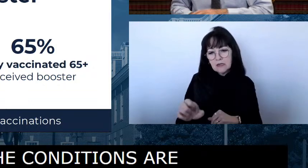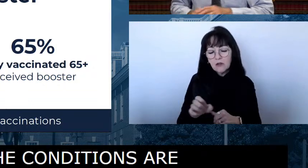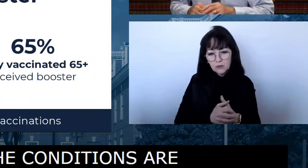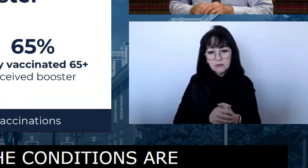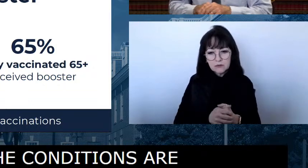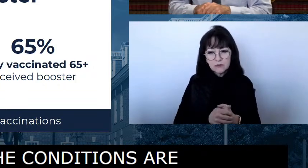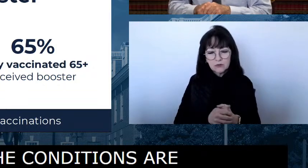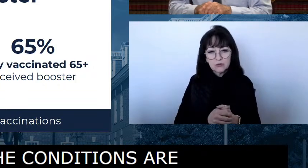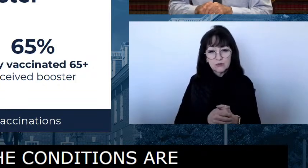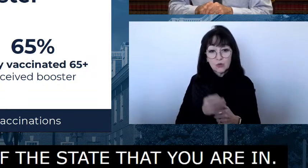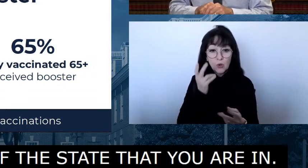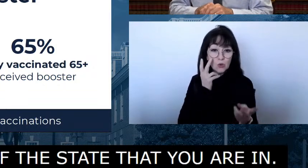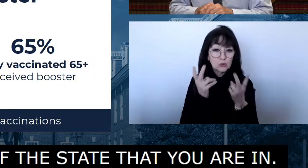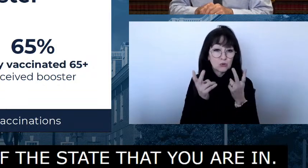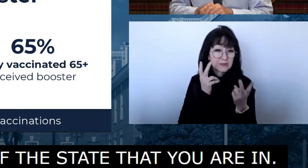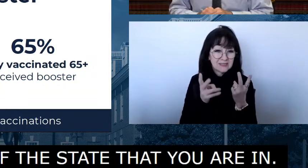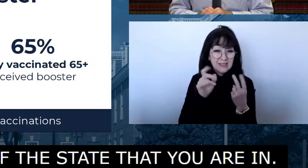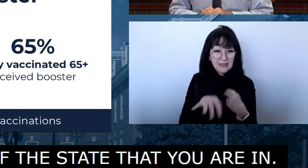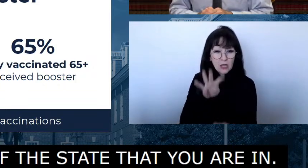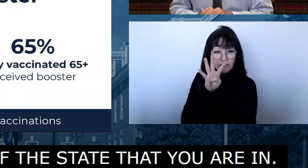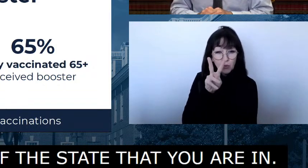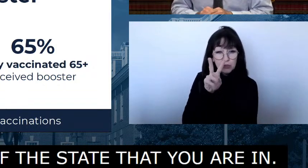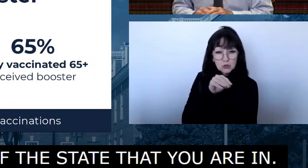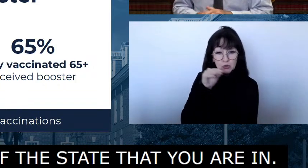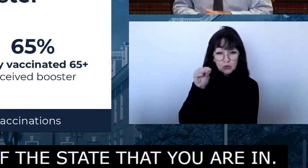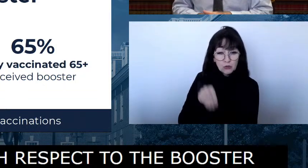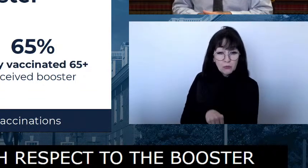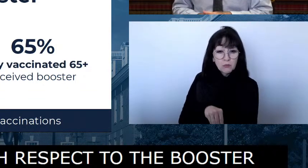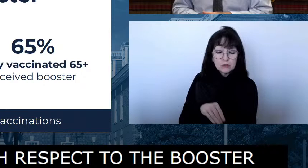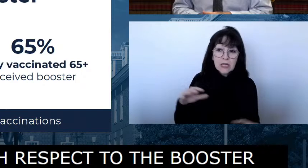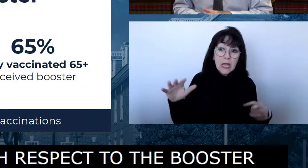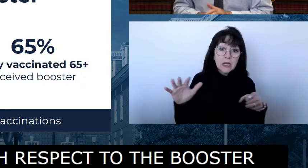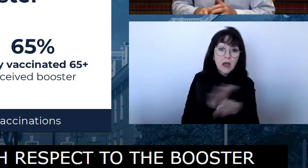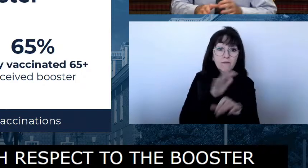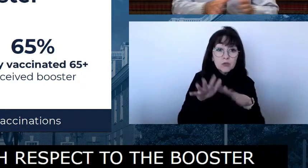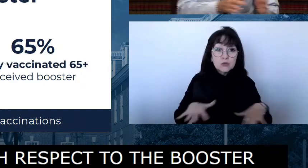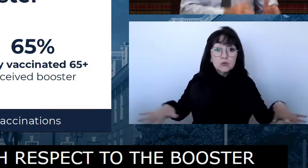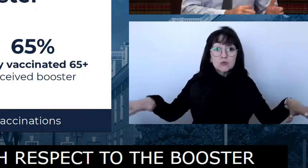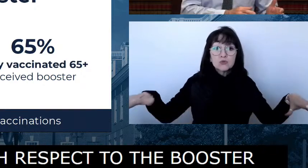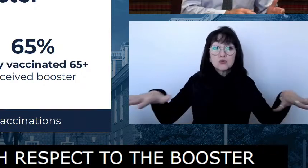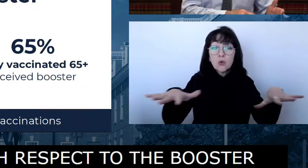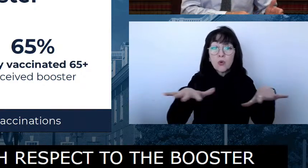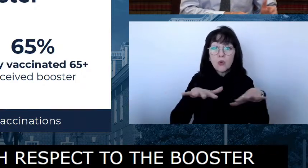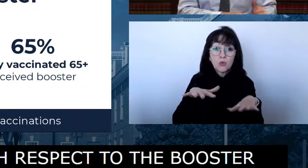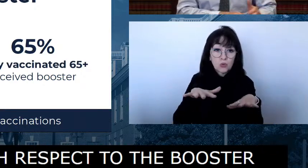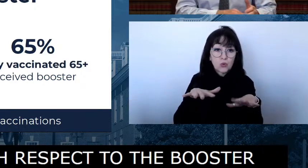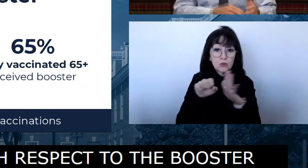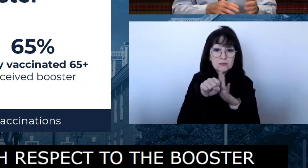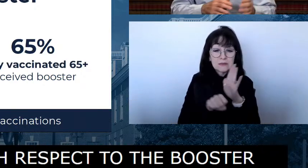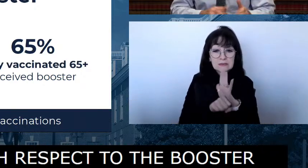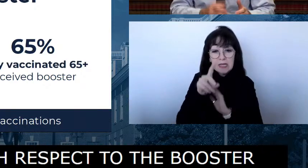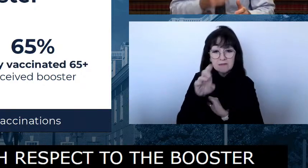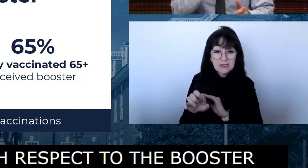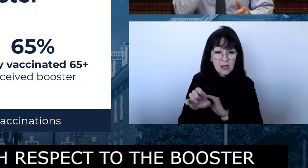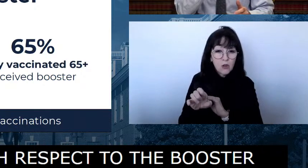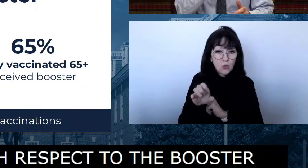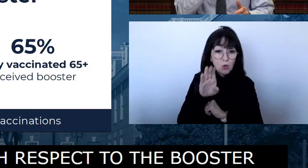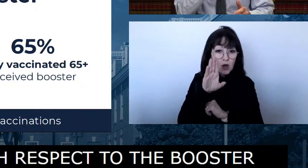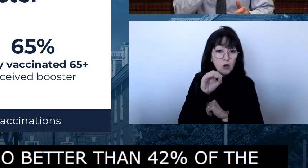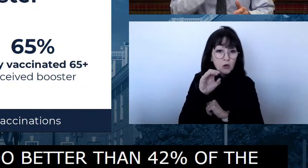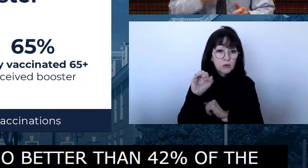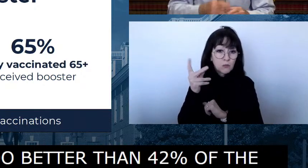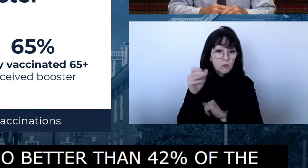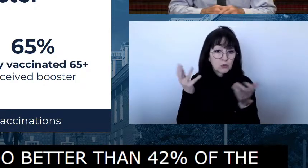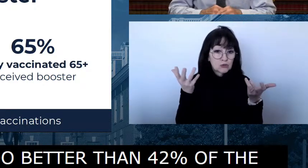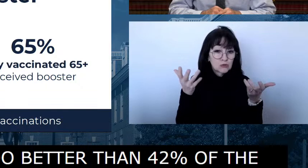do better than 42% of the total population. We know on the other side, we're into the 70%